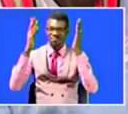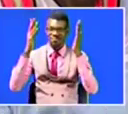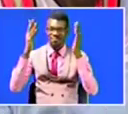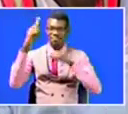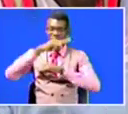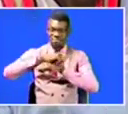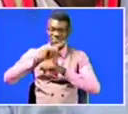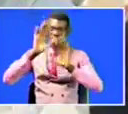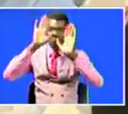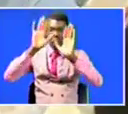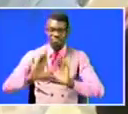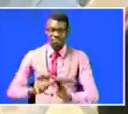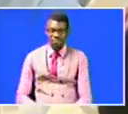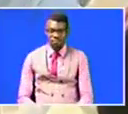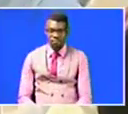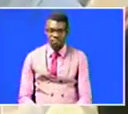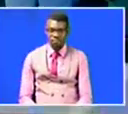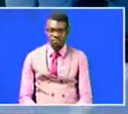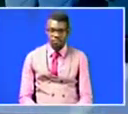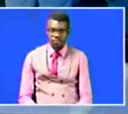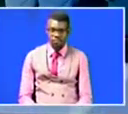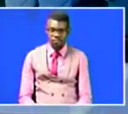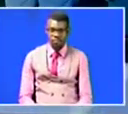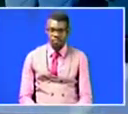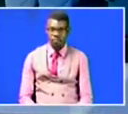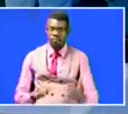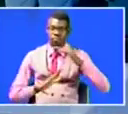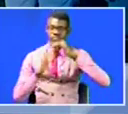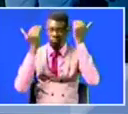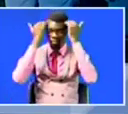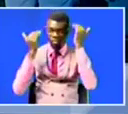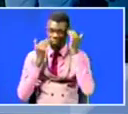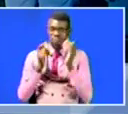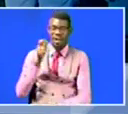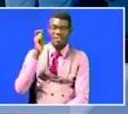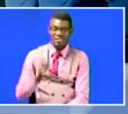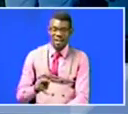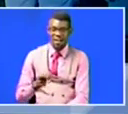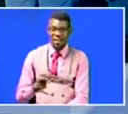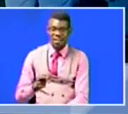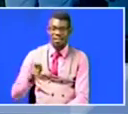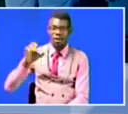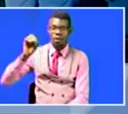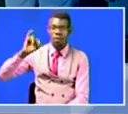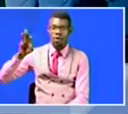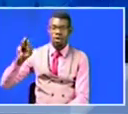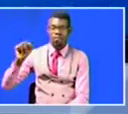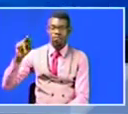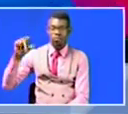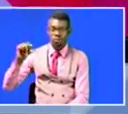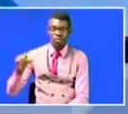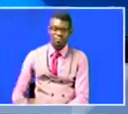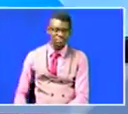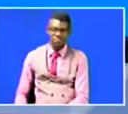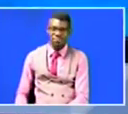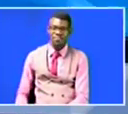Kevin Ogutu, KTN News. Supreme Court Judge Jacton Ojwang earlier this week breathed a sigh of